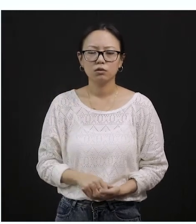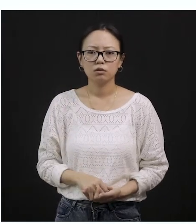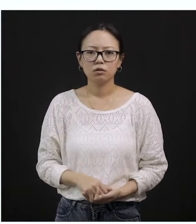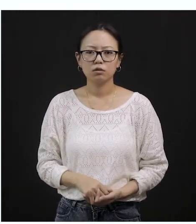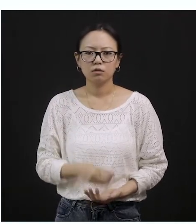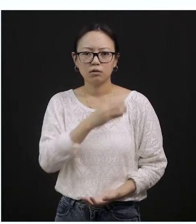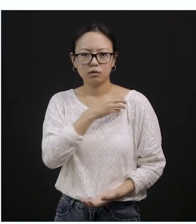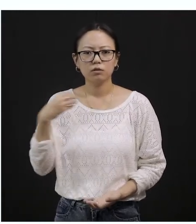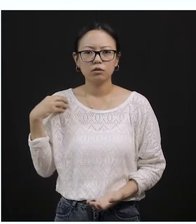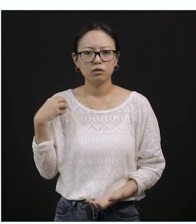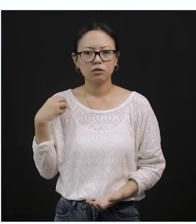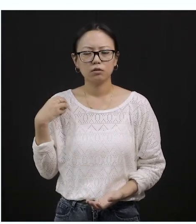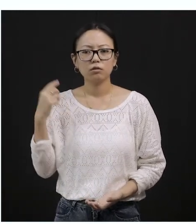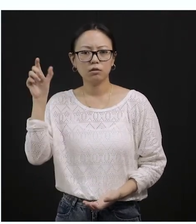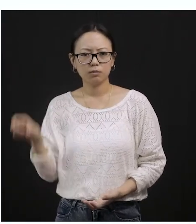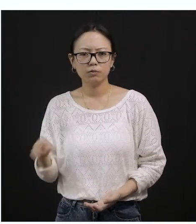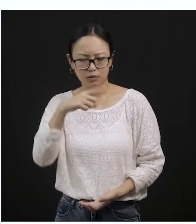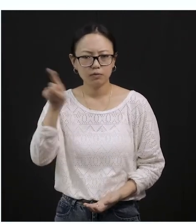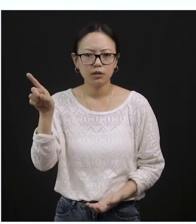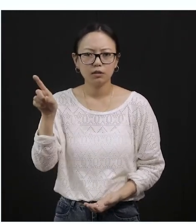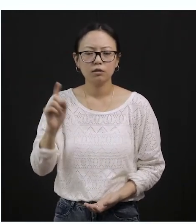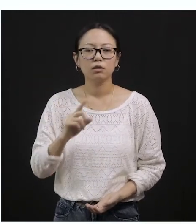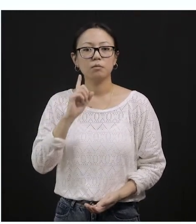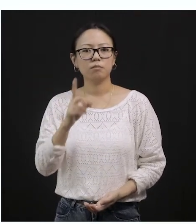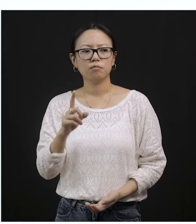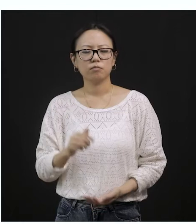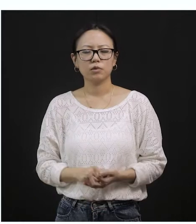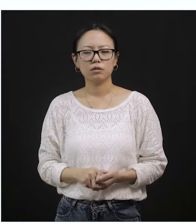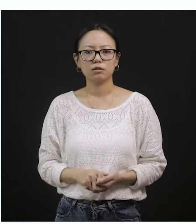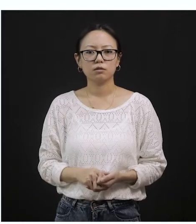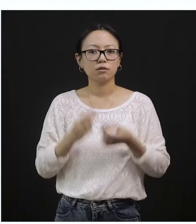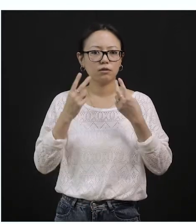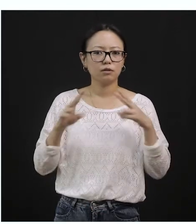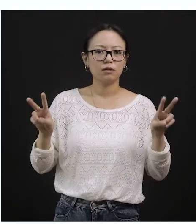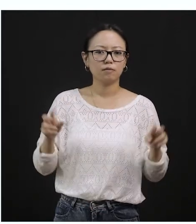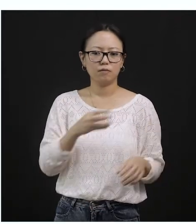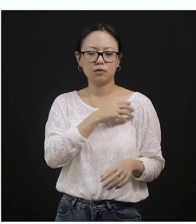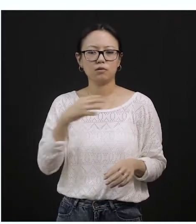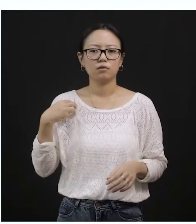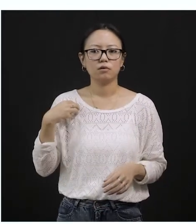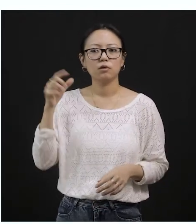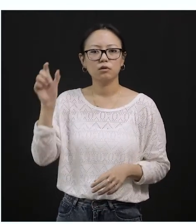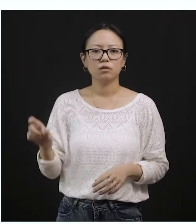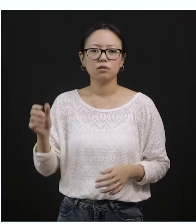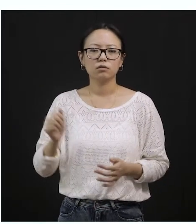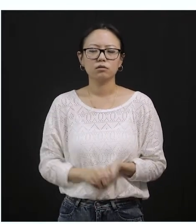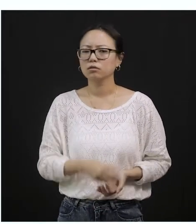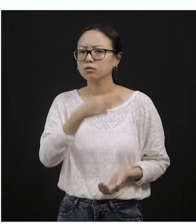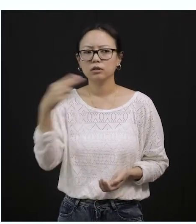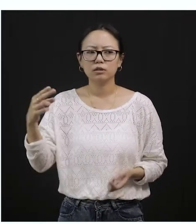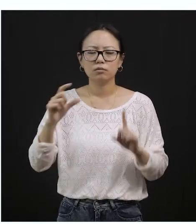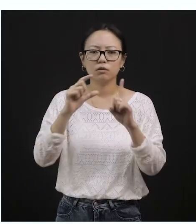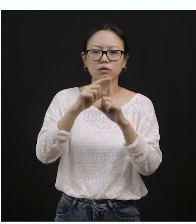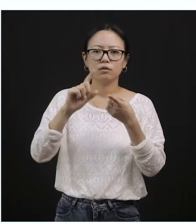this time the doctor is to be very specific. Now that is none other than dentist.